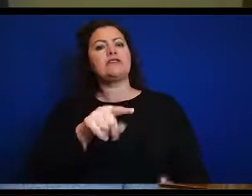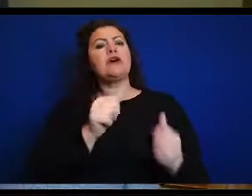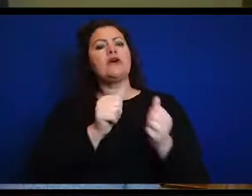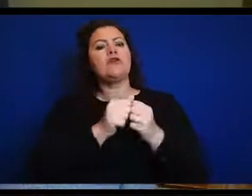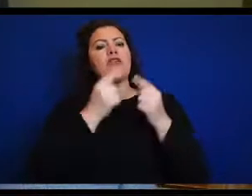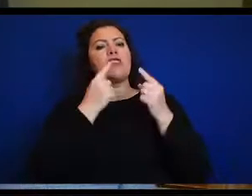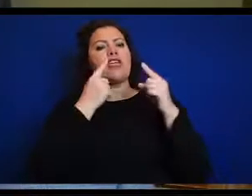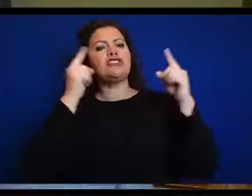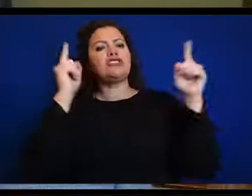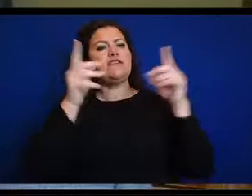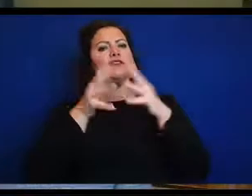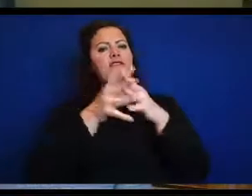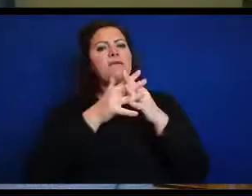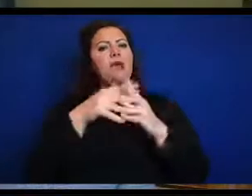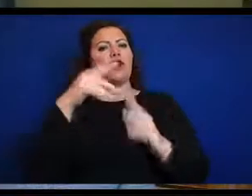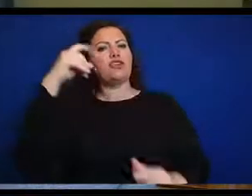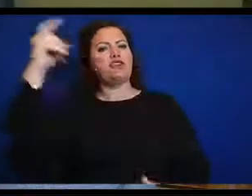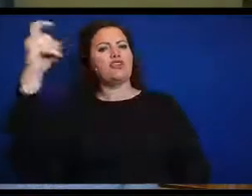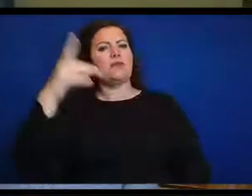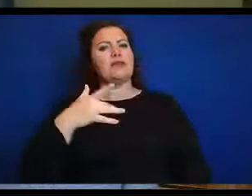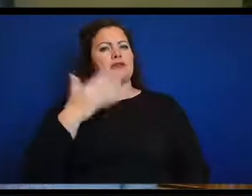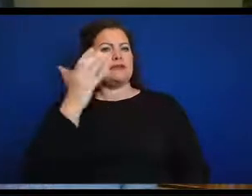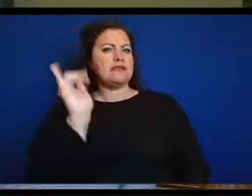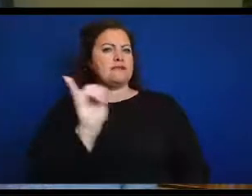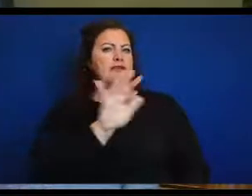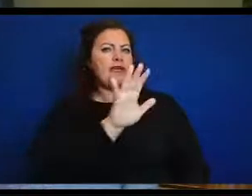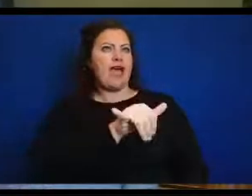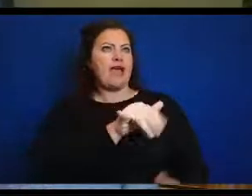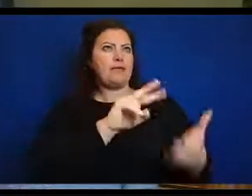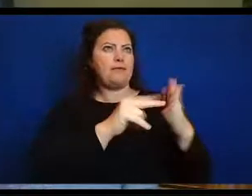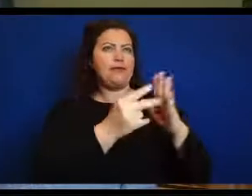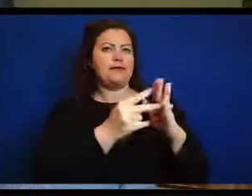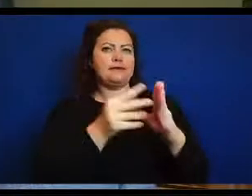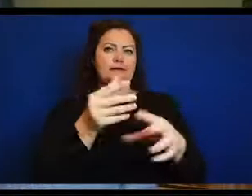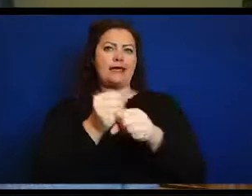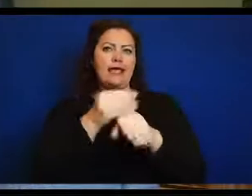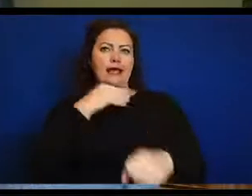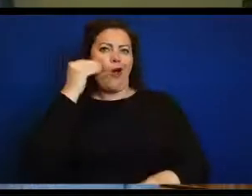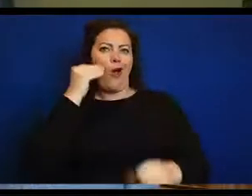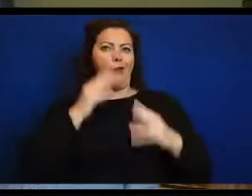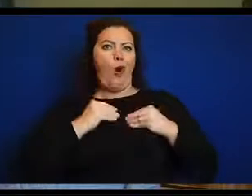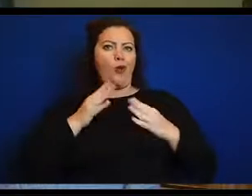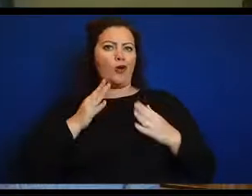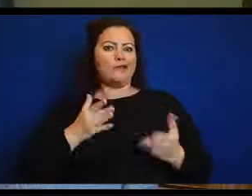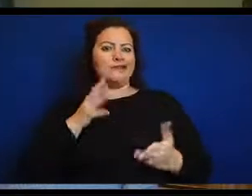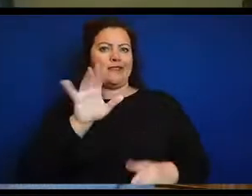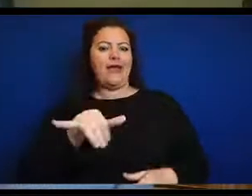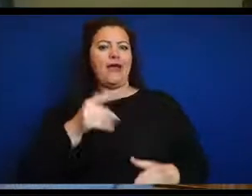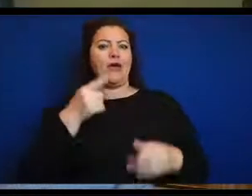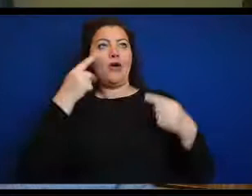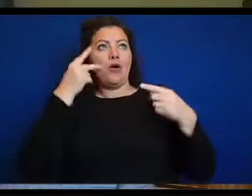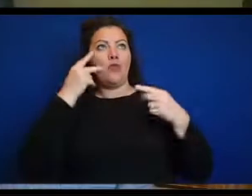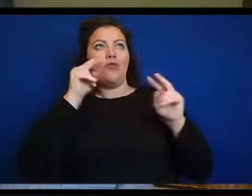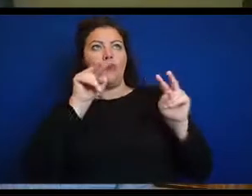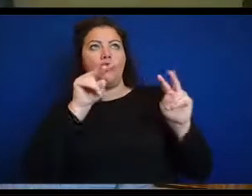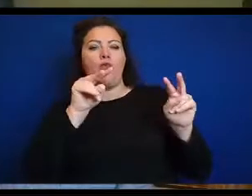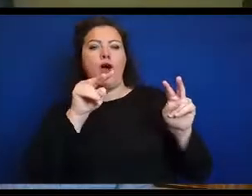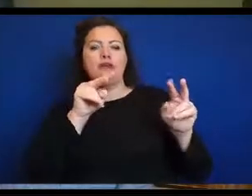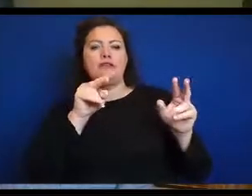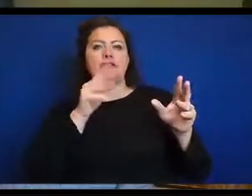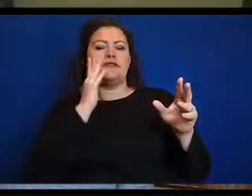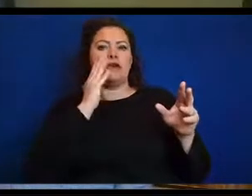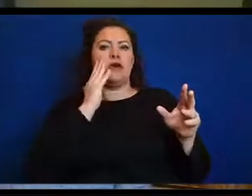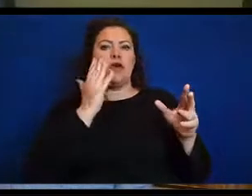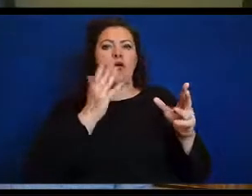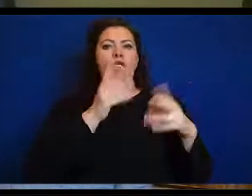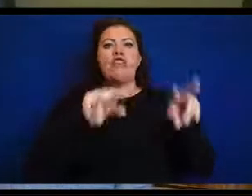seems like the American dream is synonymous with home ownership, and the fact of the matter is, as we watch down payments, the